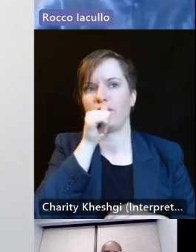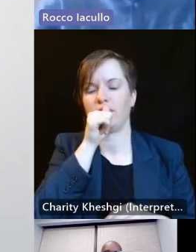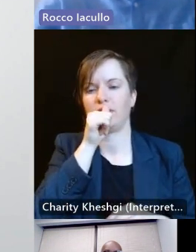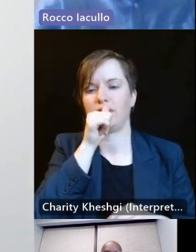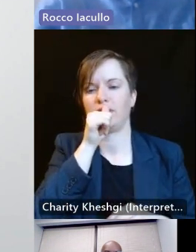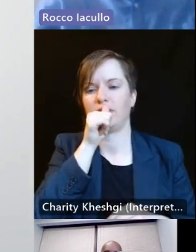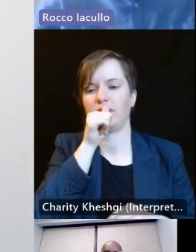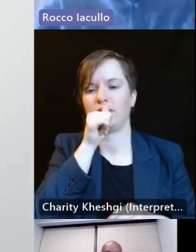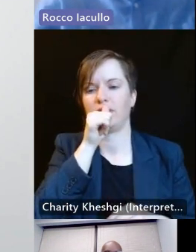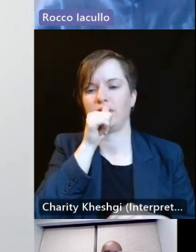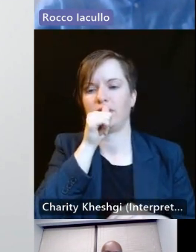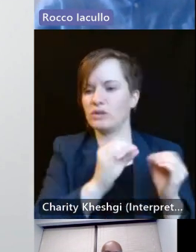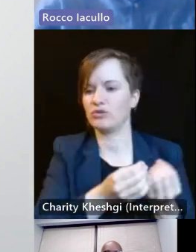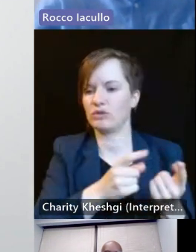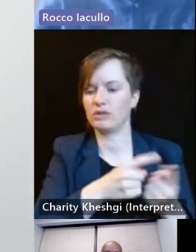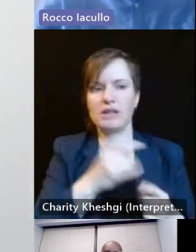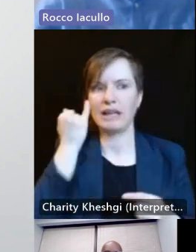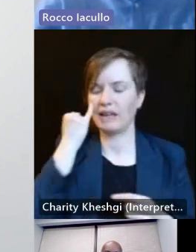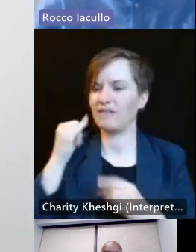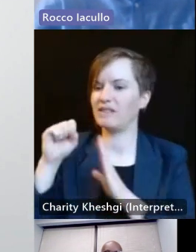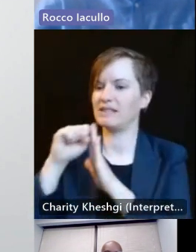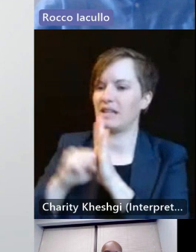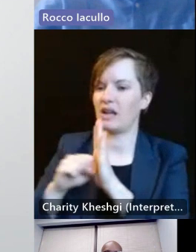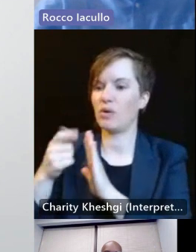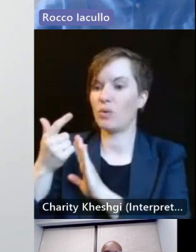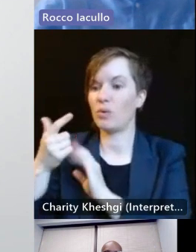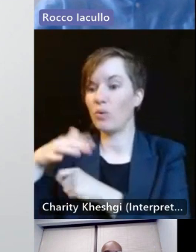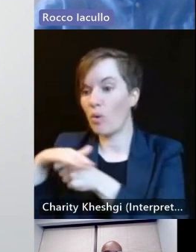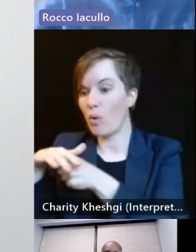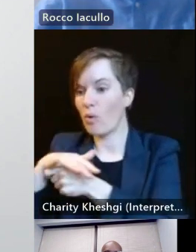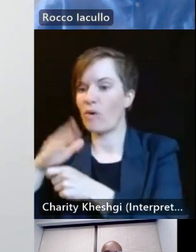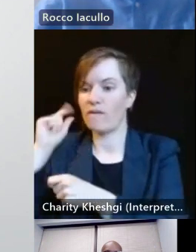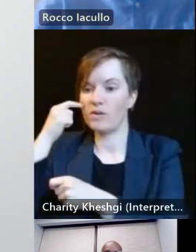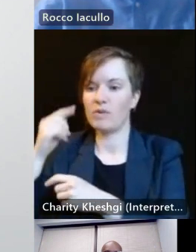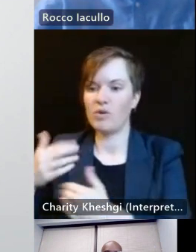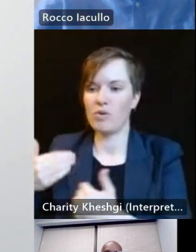they would be covered by Title II of the ADA.